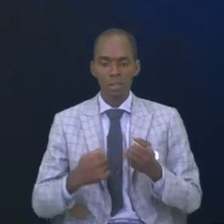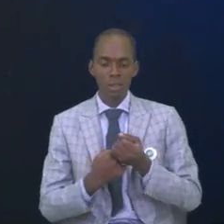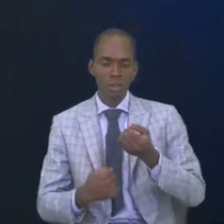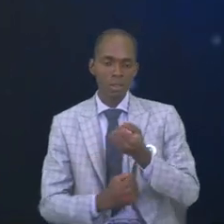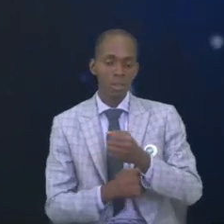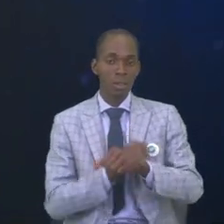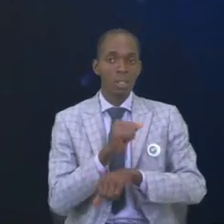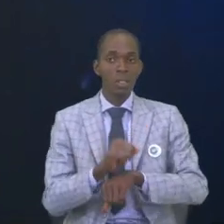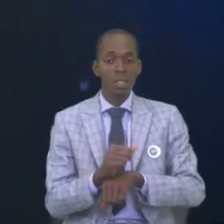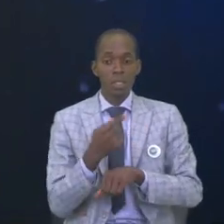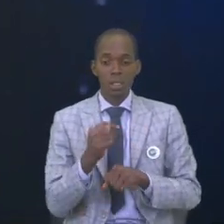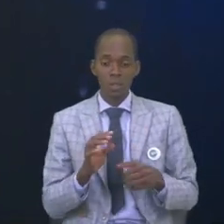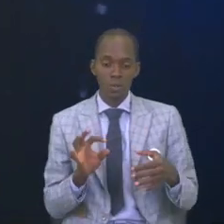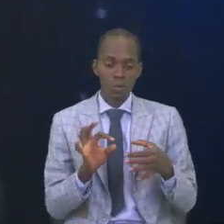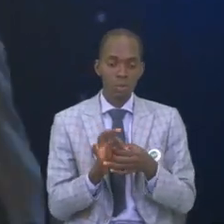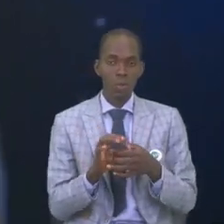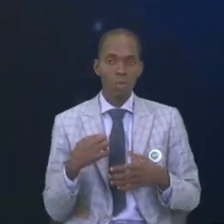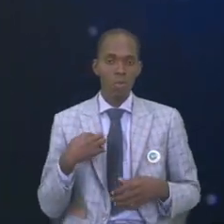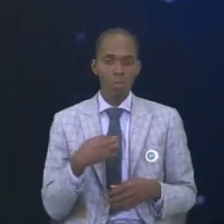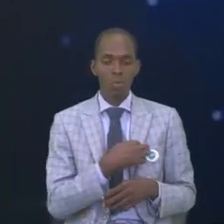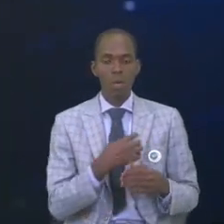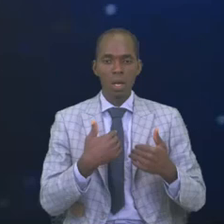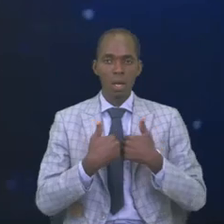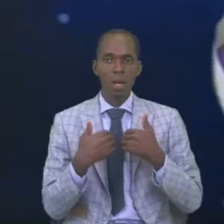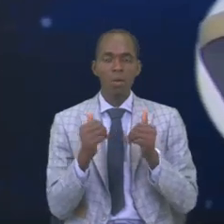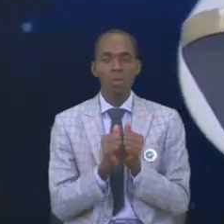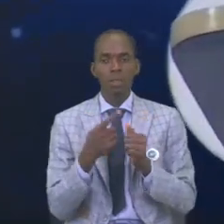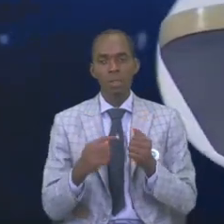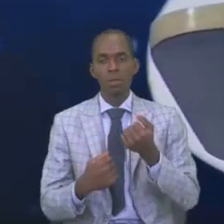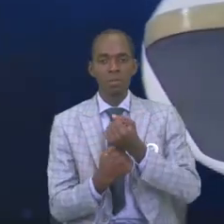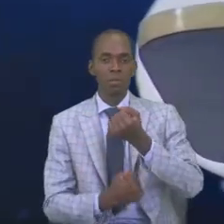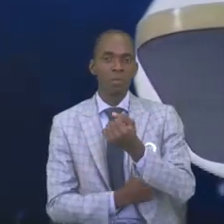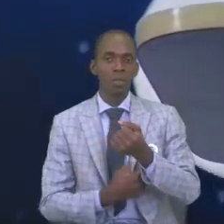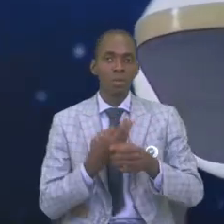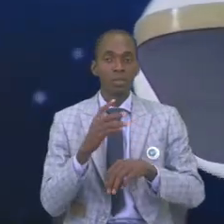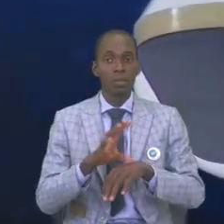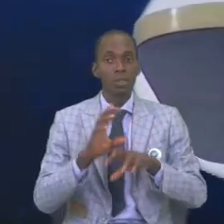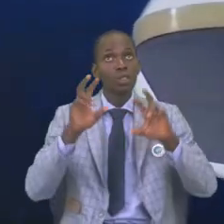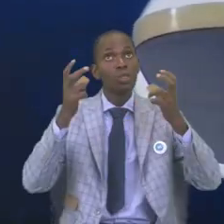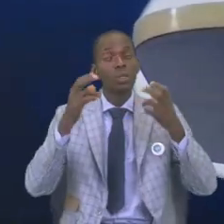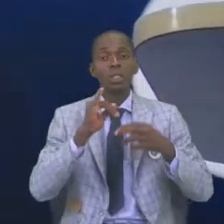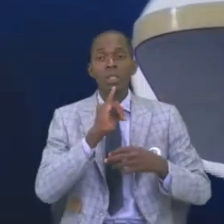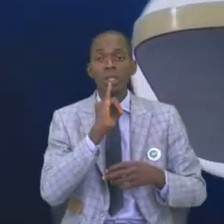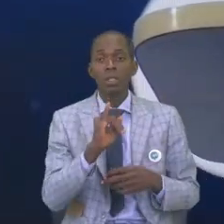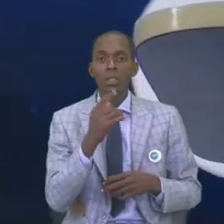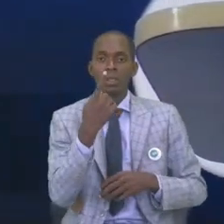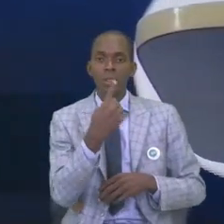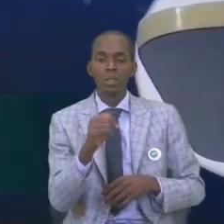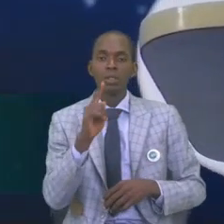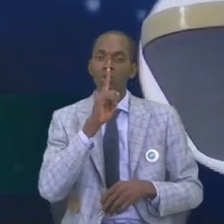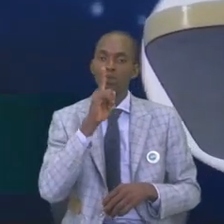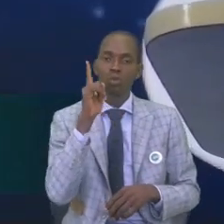have with that foundation of the church. And the topic is the sure foundation